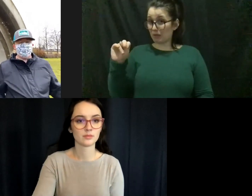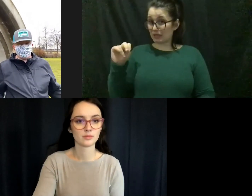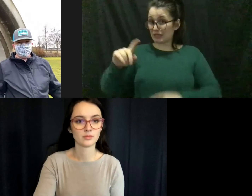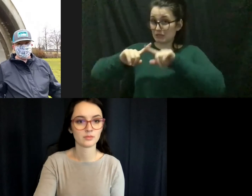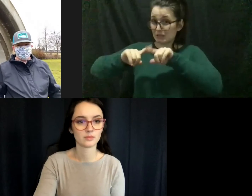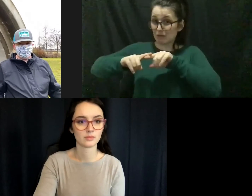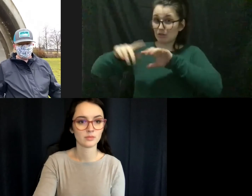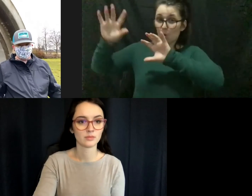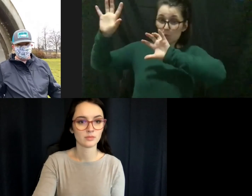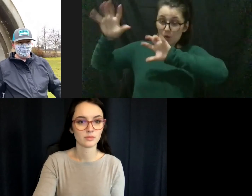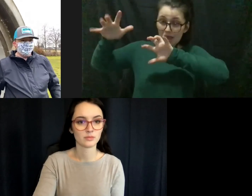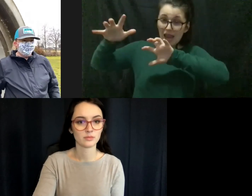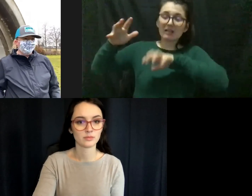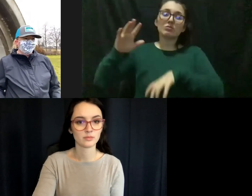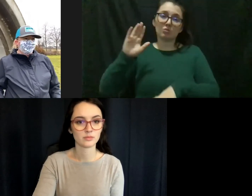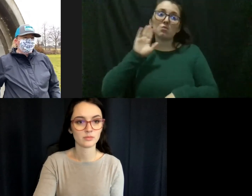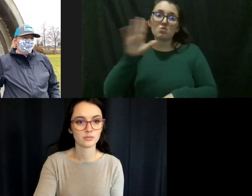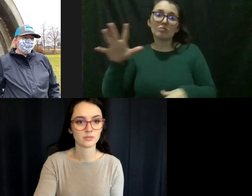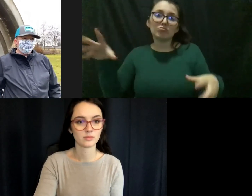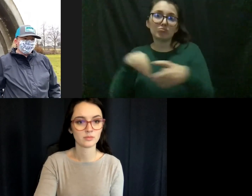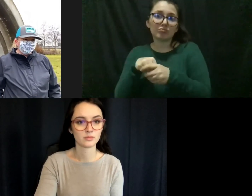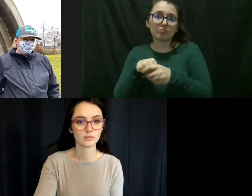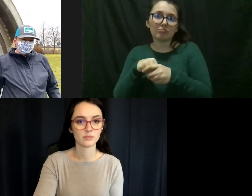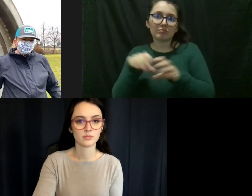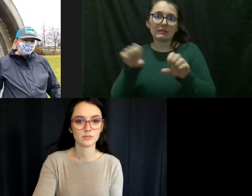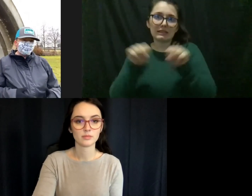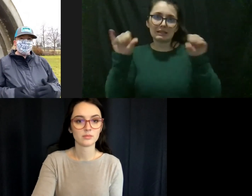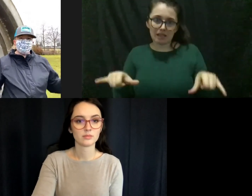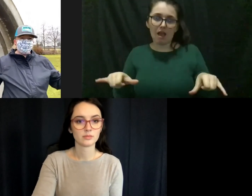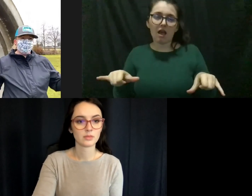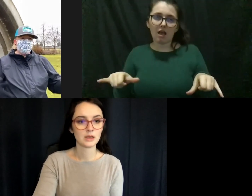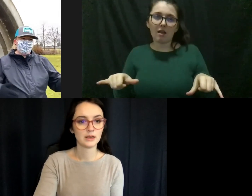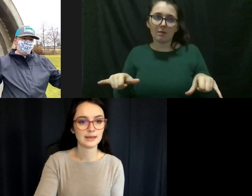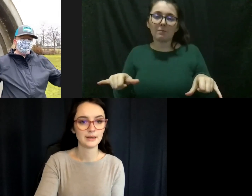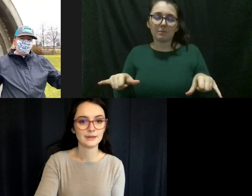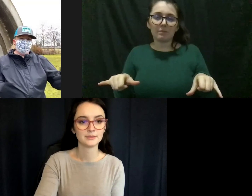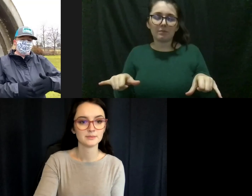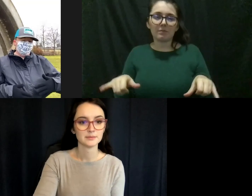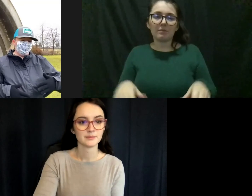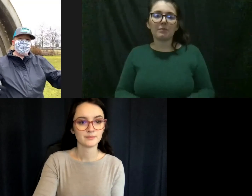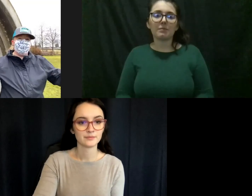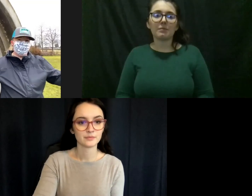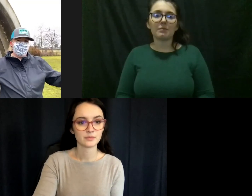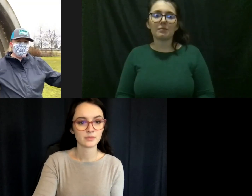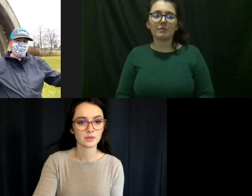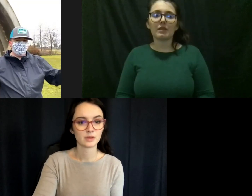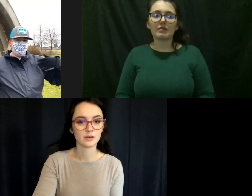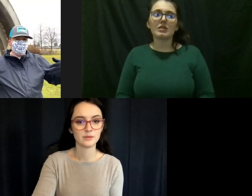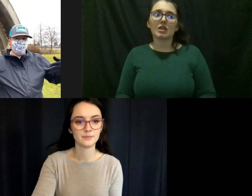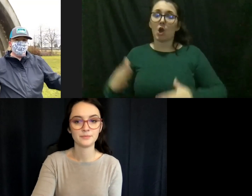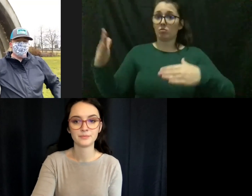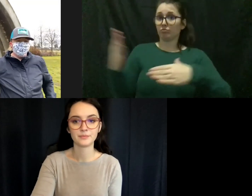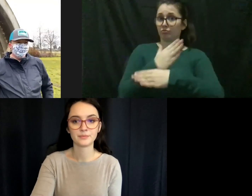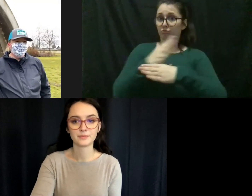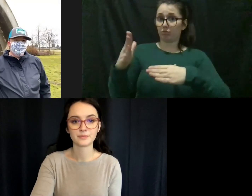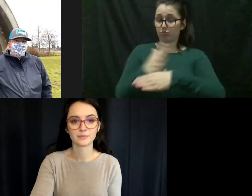So the pipe is this big. I That's, can't even touch. that's huge. And it's like rushing water